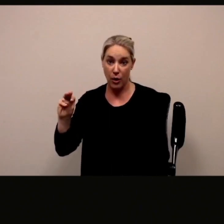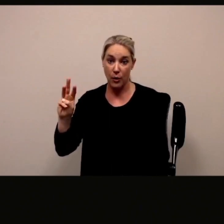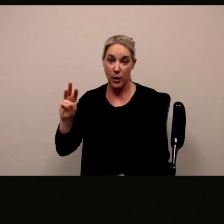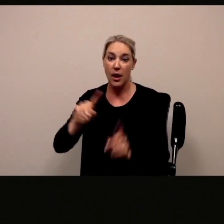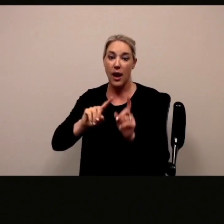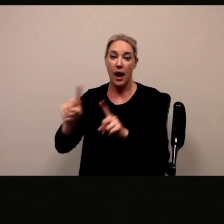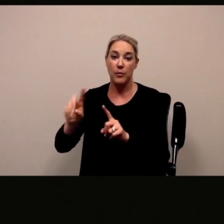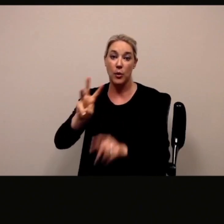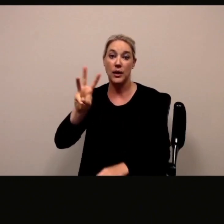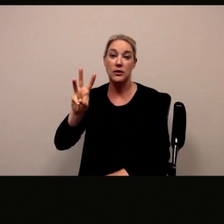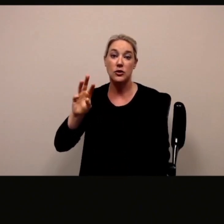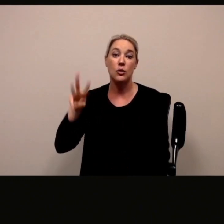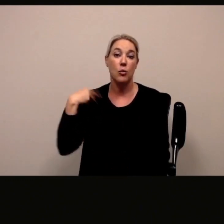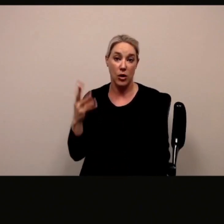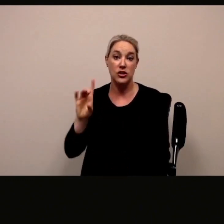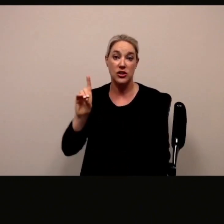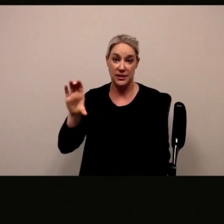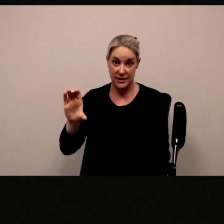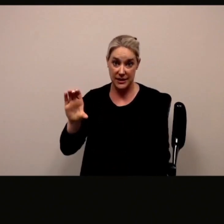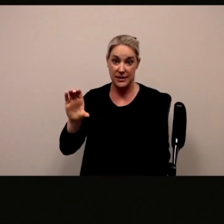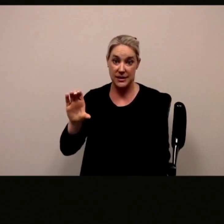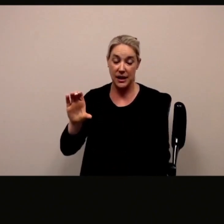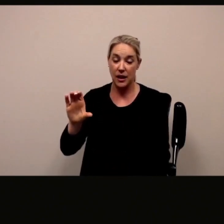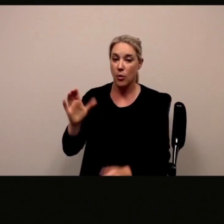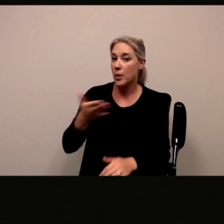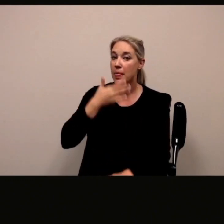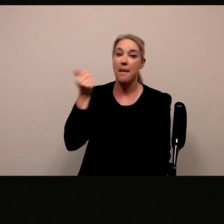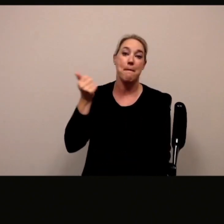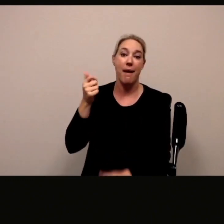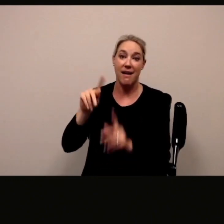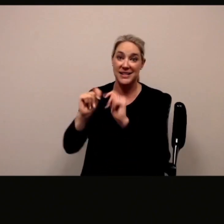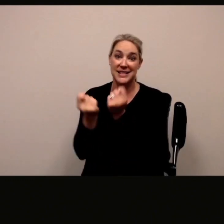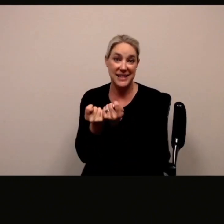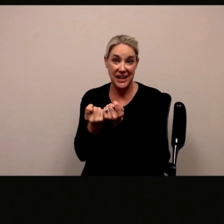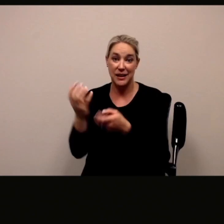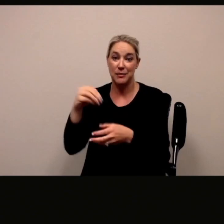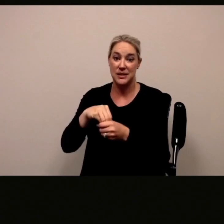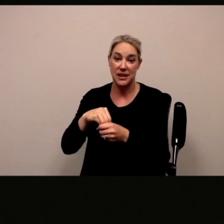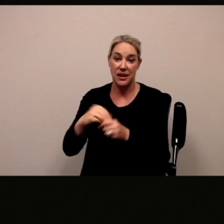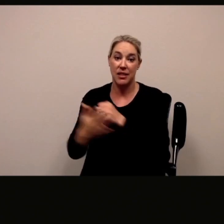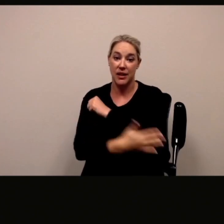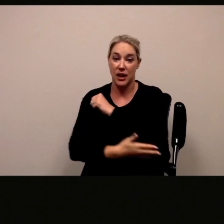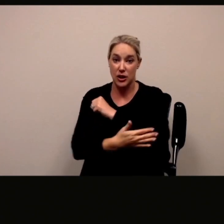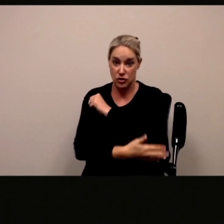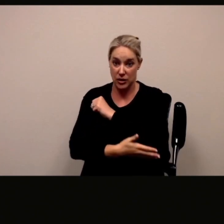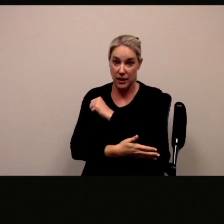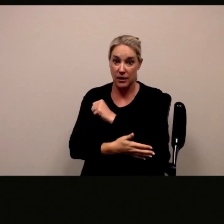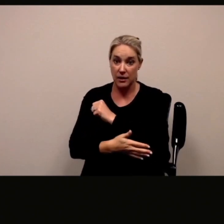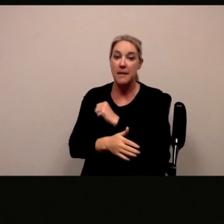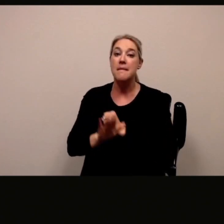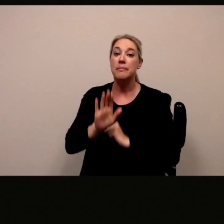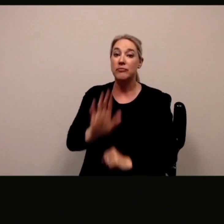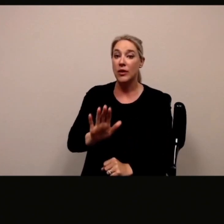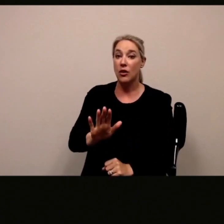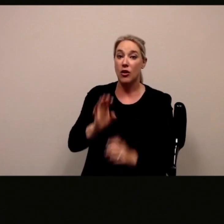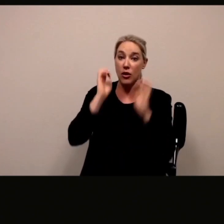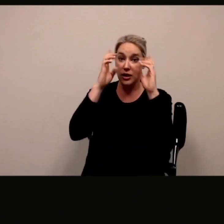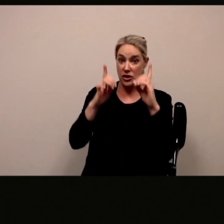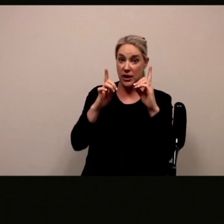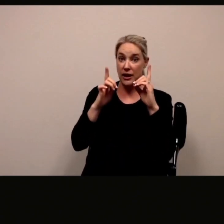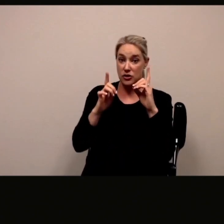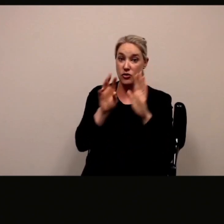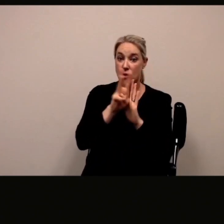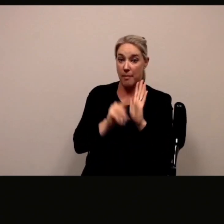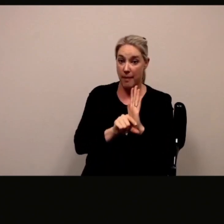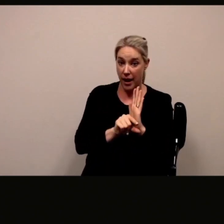country, I believe. And I say that because her educational background is computer science. She worked in